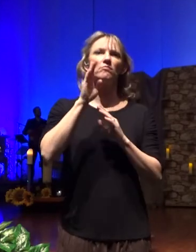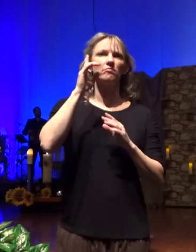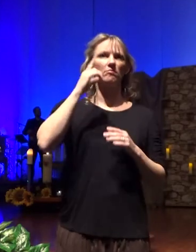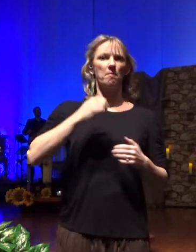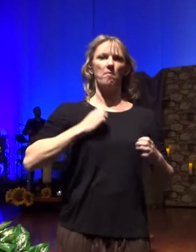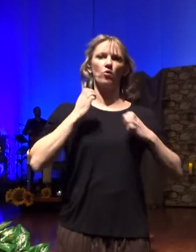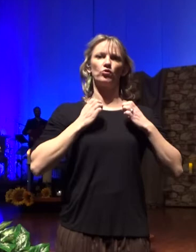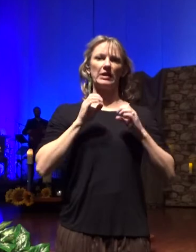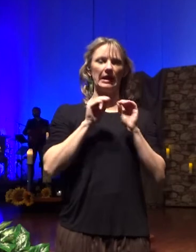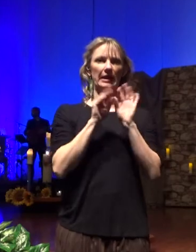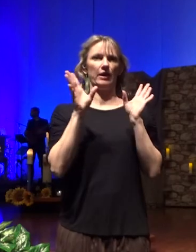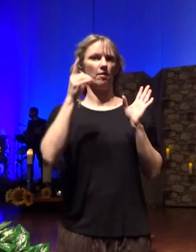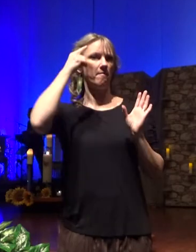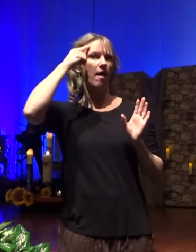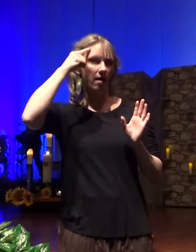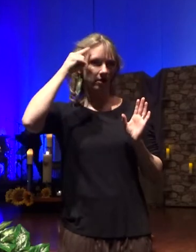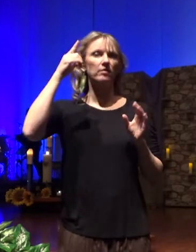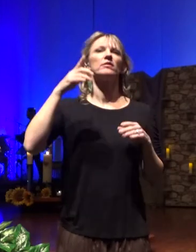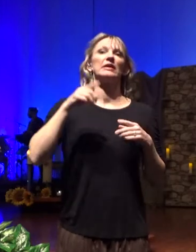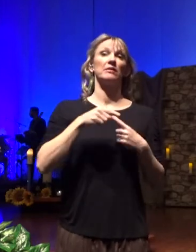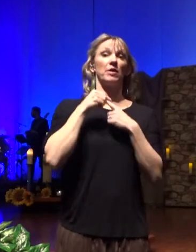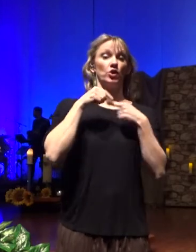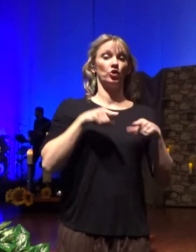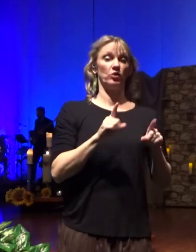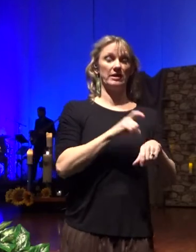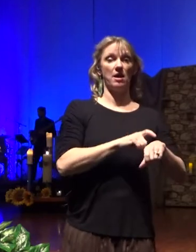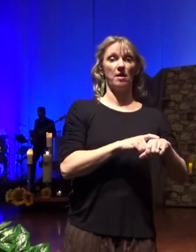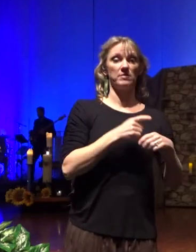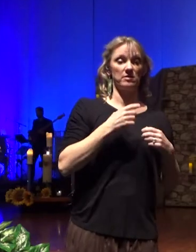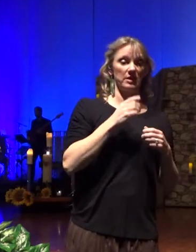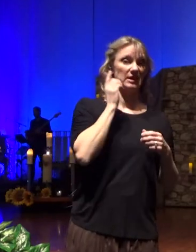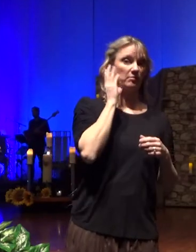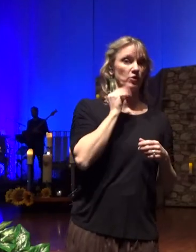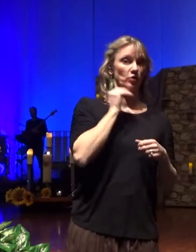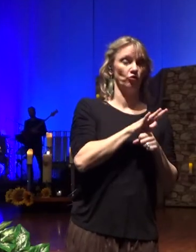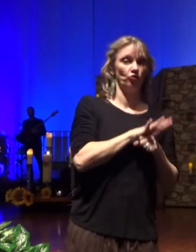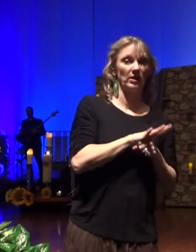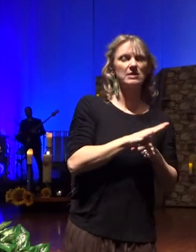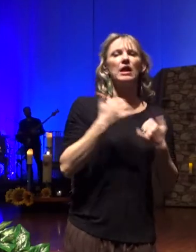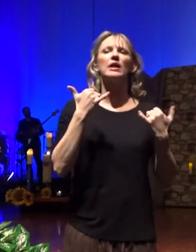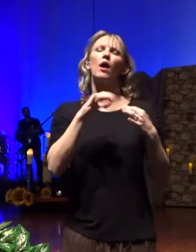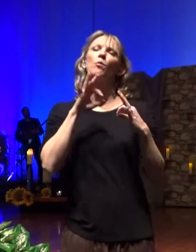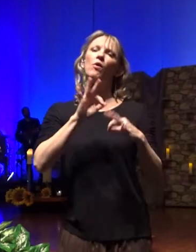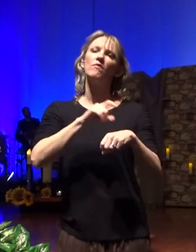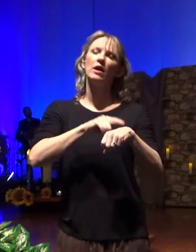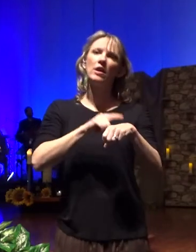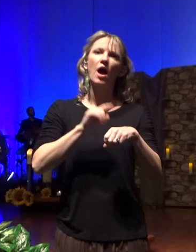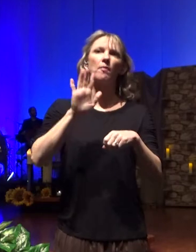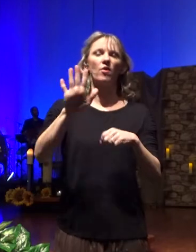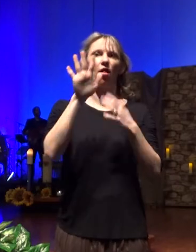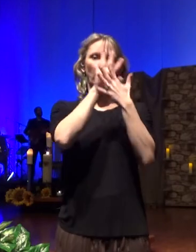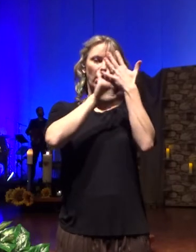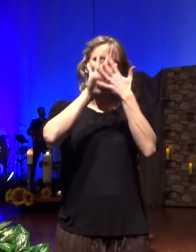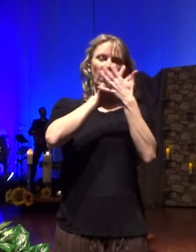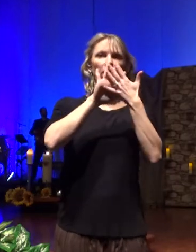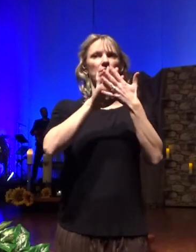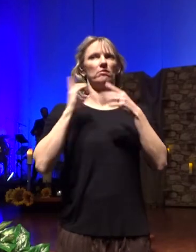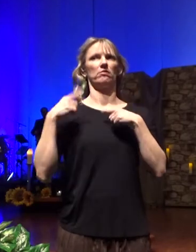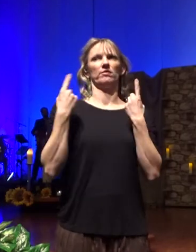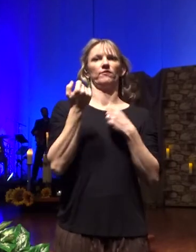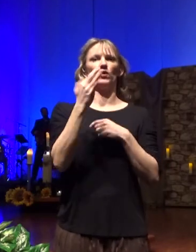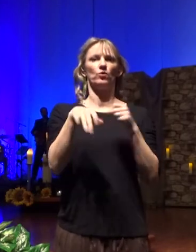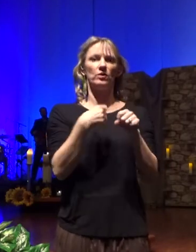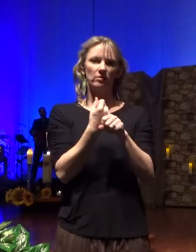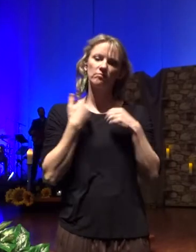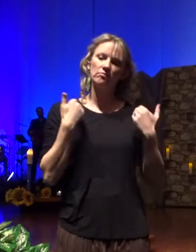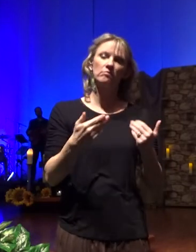and mentally clear and calm mind, especially during times of stress. Now is the perfect time to lift the fog of these last couple